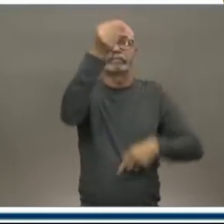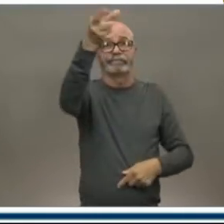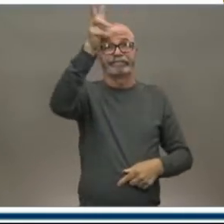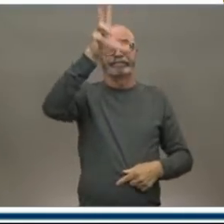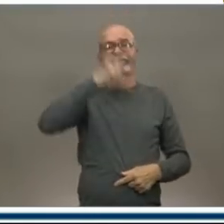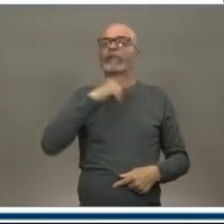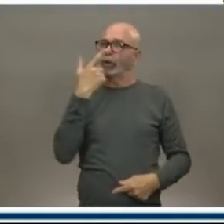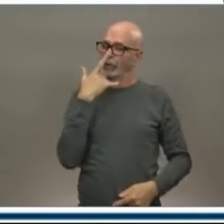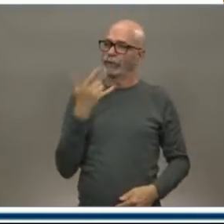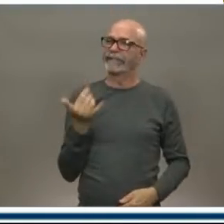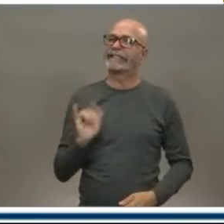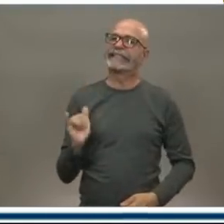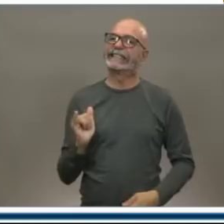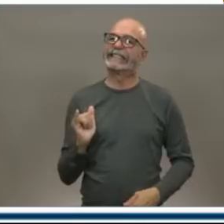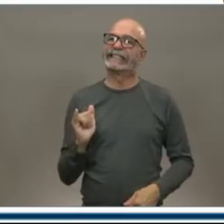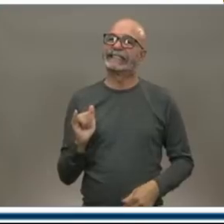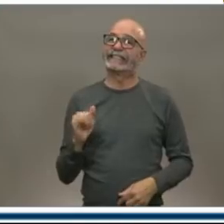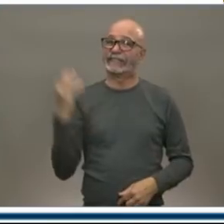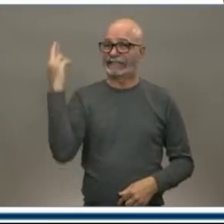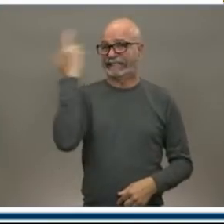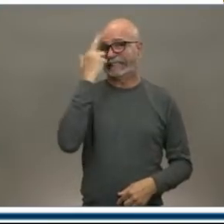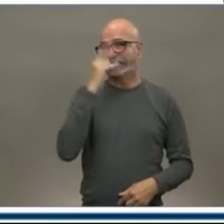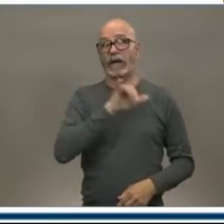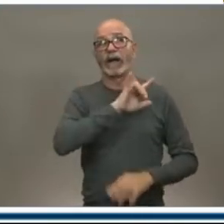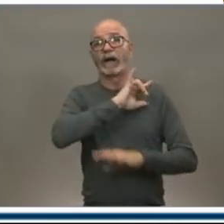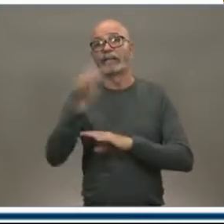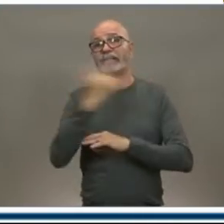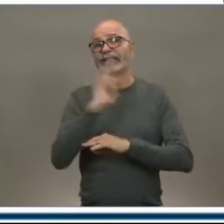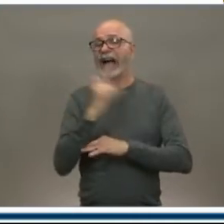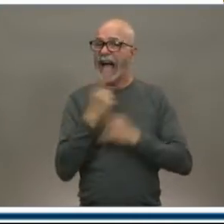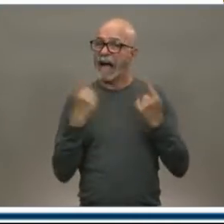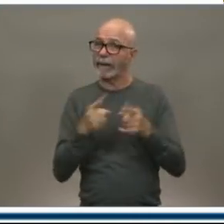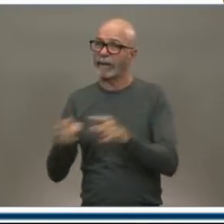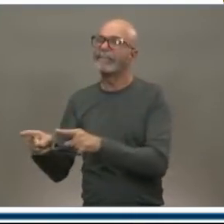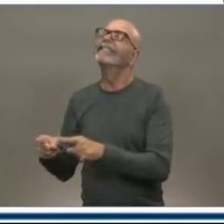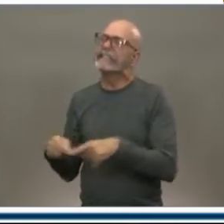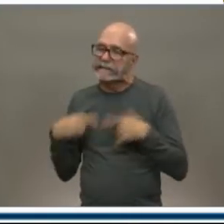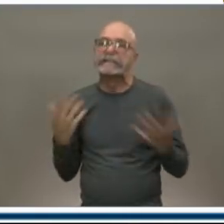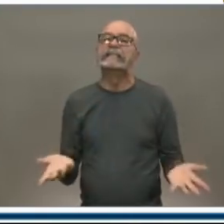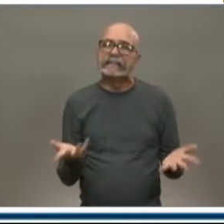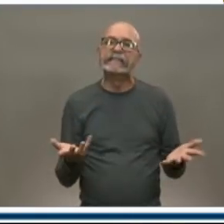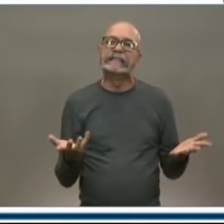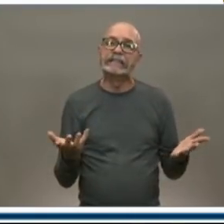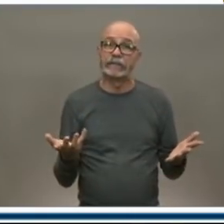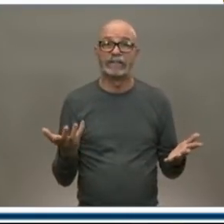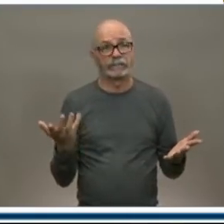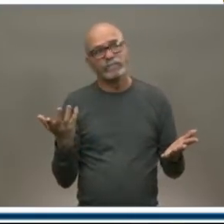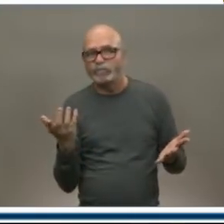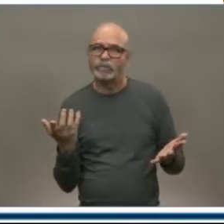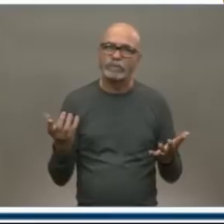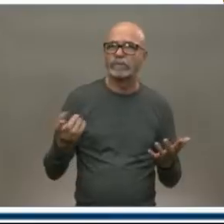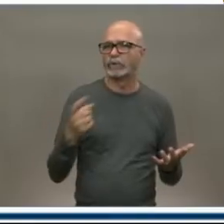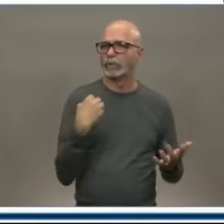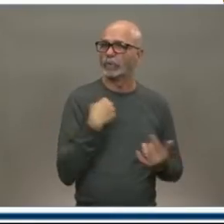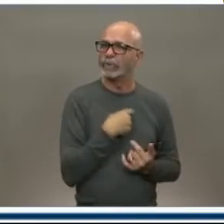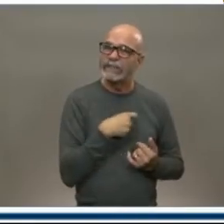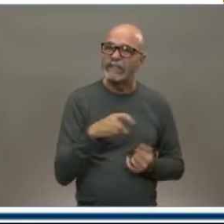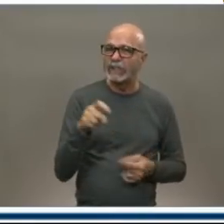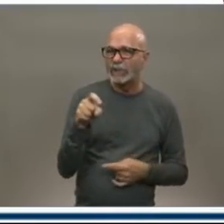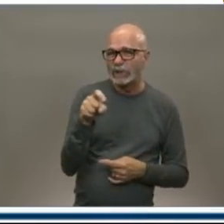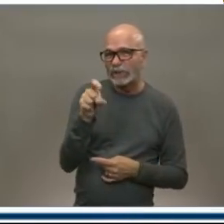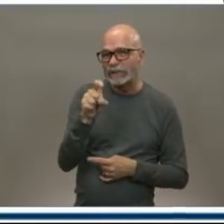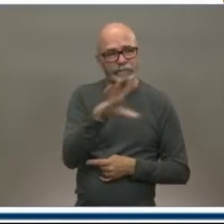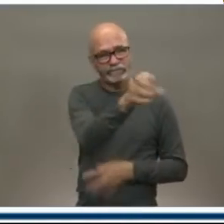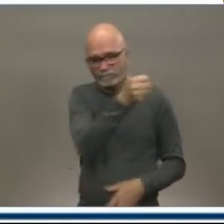it time to extend the requirement for self-isolation to the household members of people who have traveled as